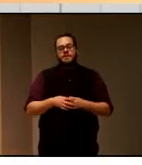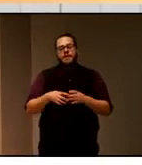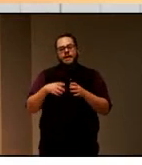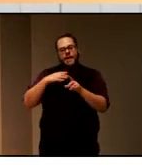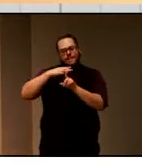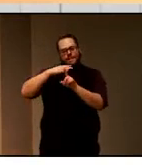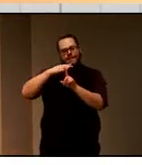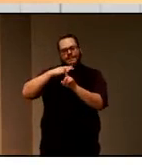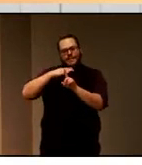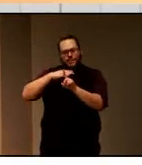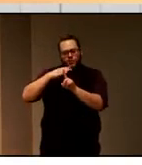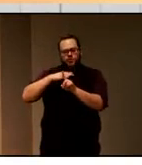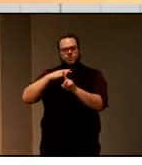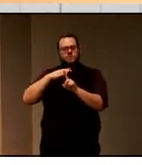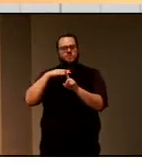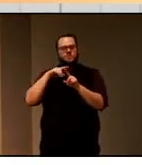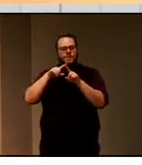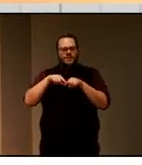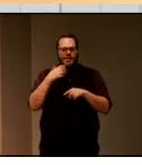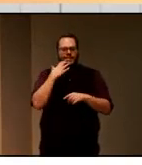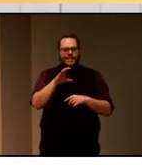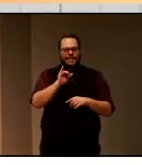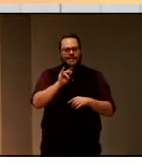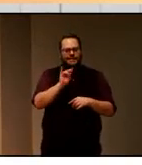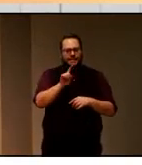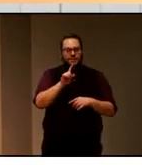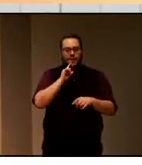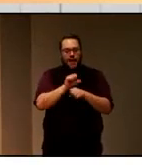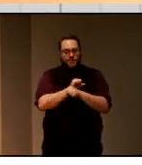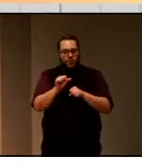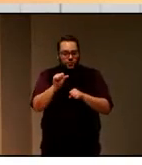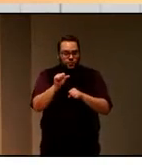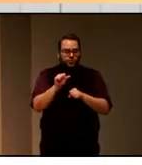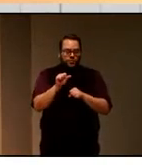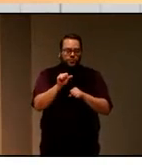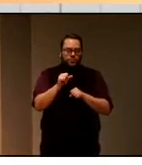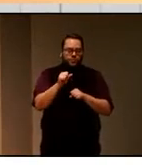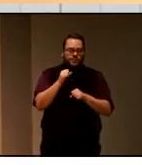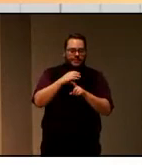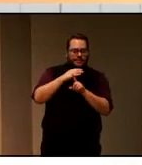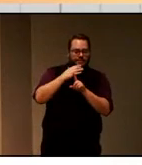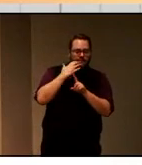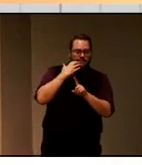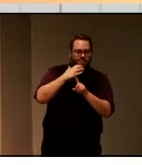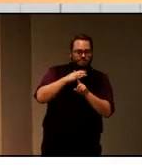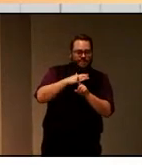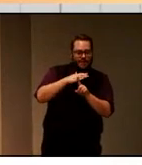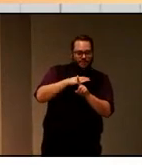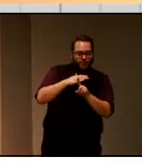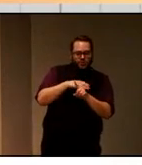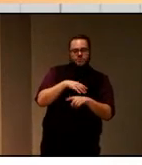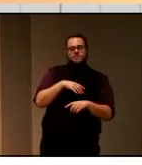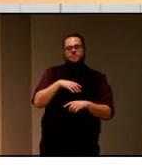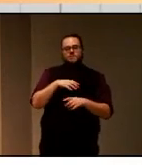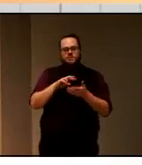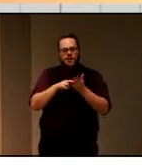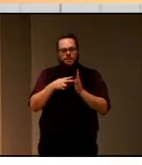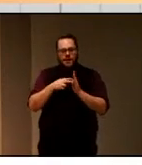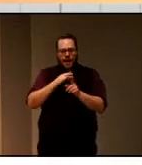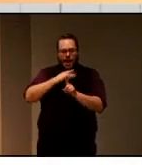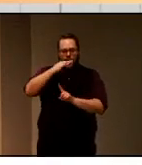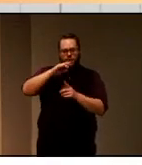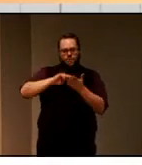off of heat index, so both absolute temperature and humidity, which higher heat indexes mean greater danger for our own